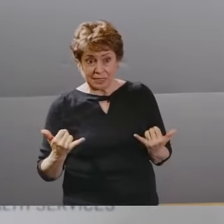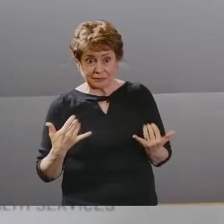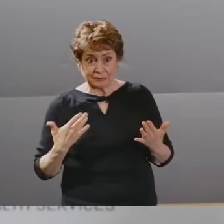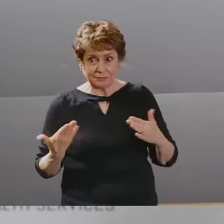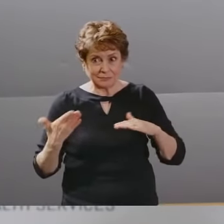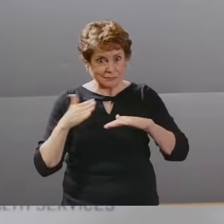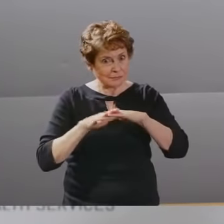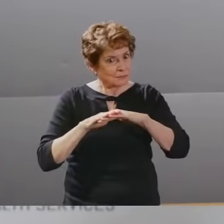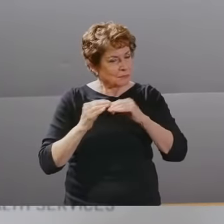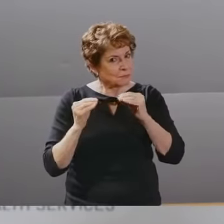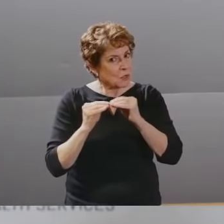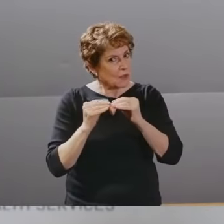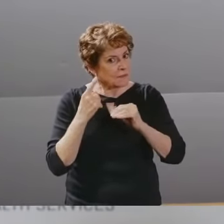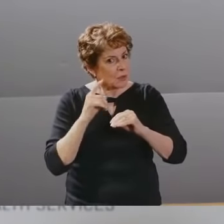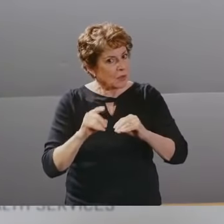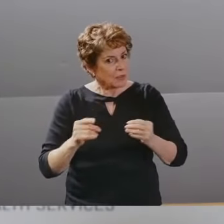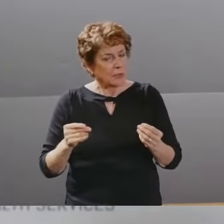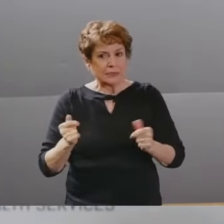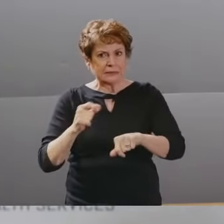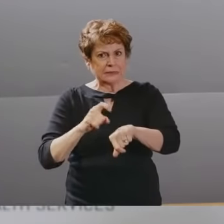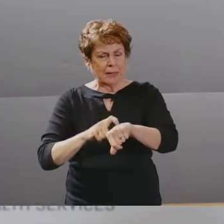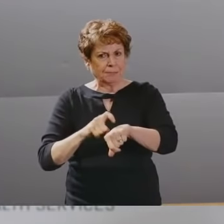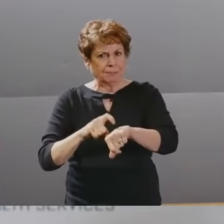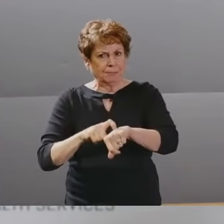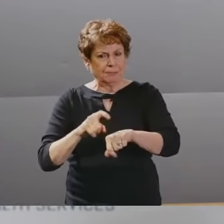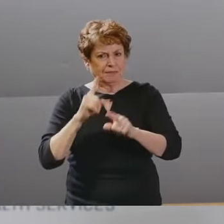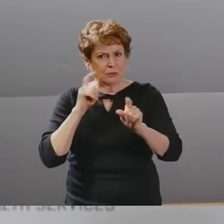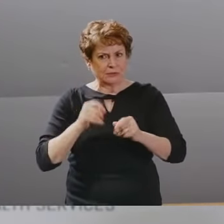and resources, is certainly something we can